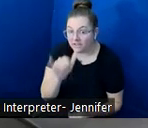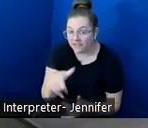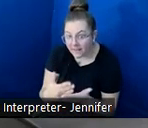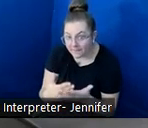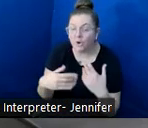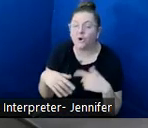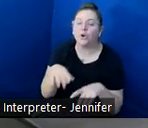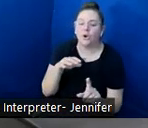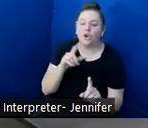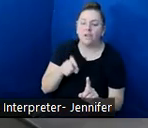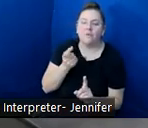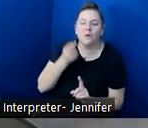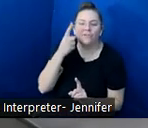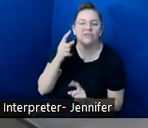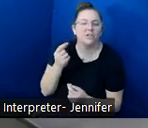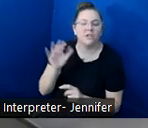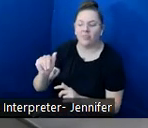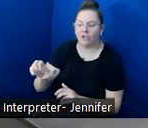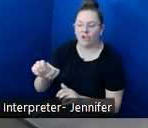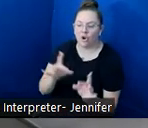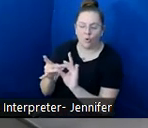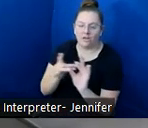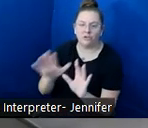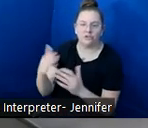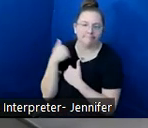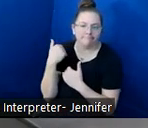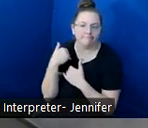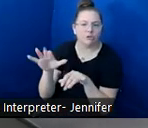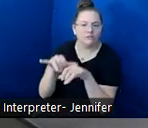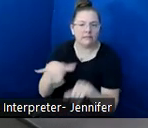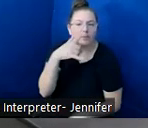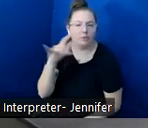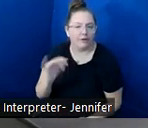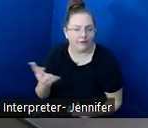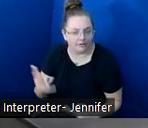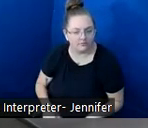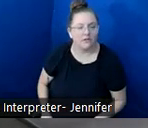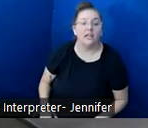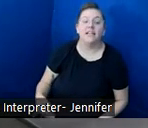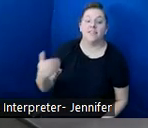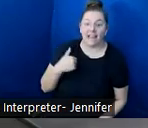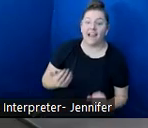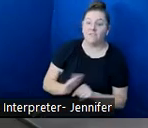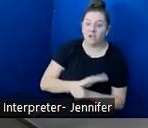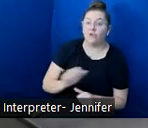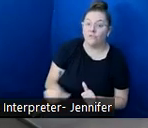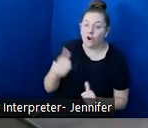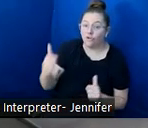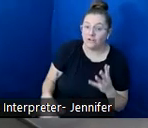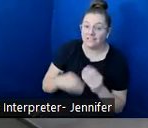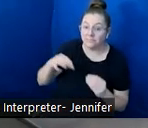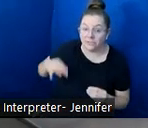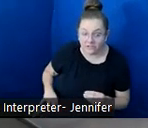to understand what their care coordination system is like. And they do have coverage of additional benefits, such as